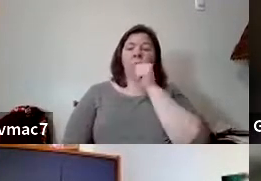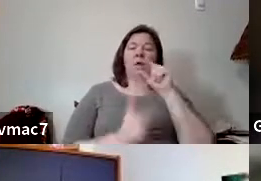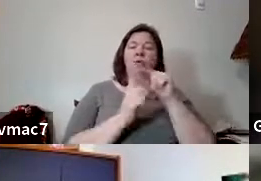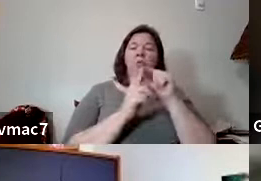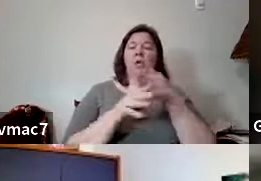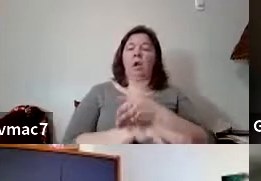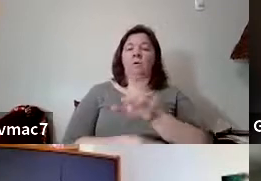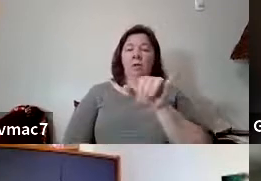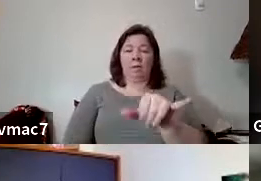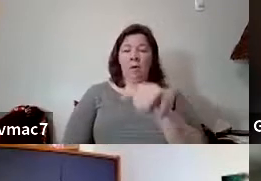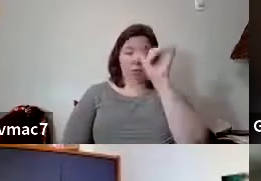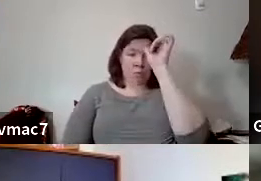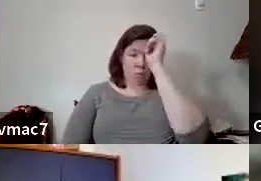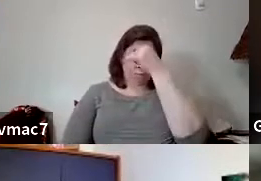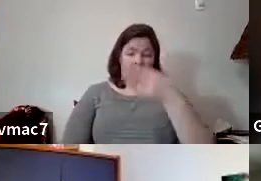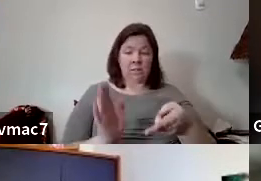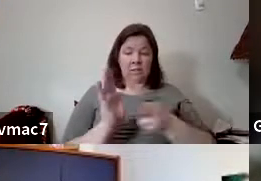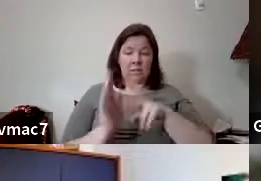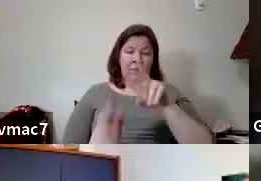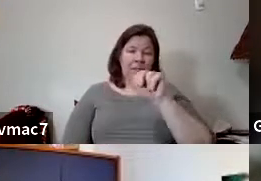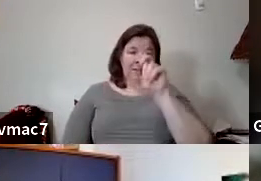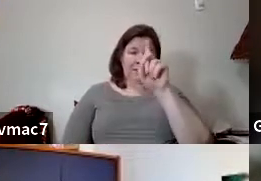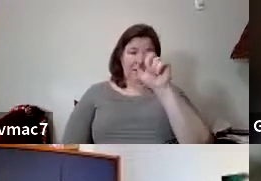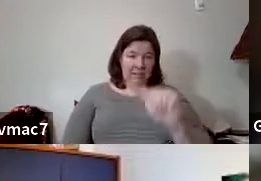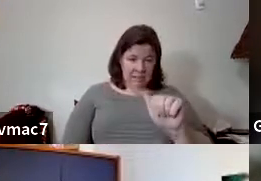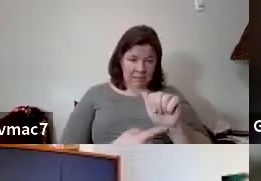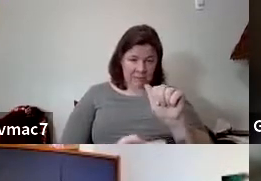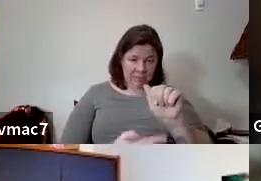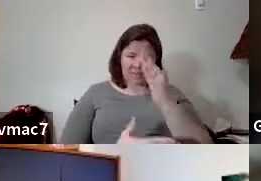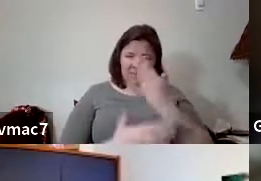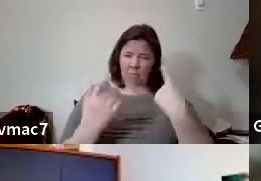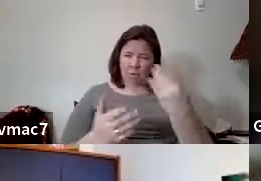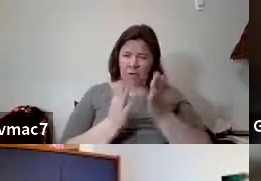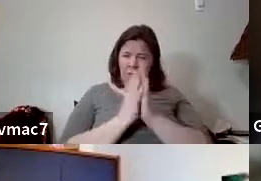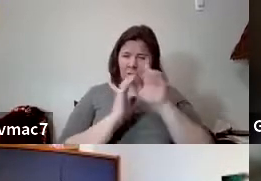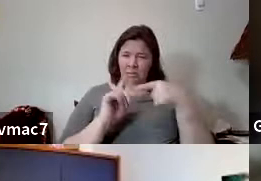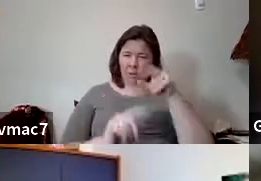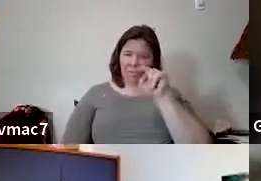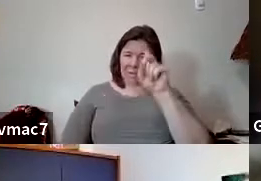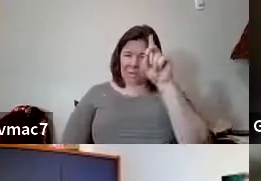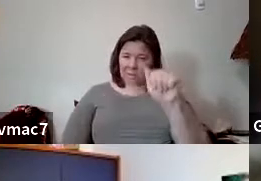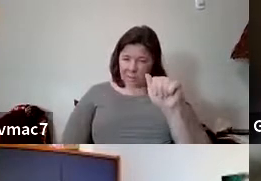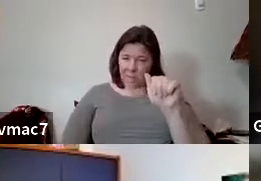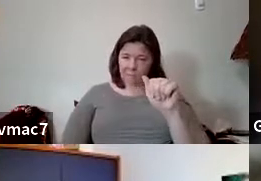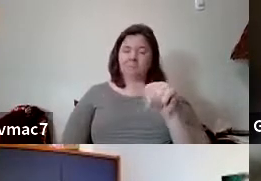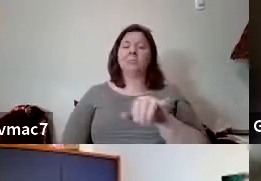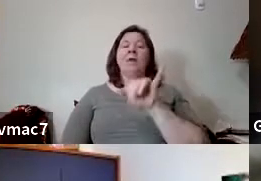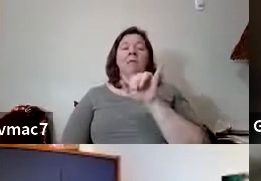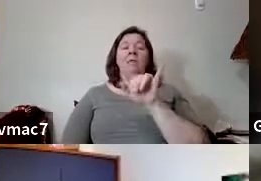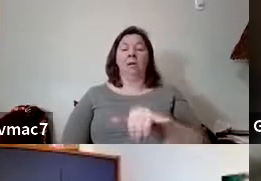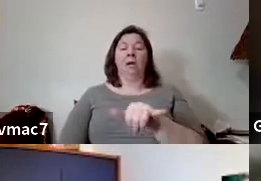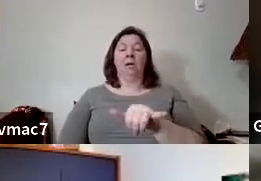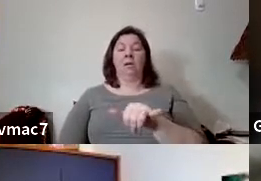that. Remind them to sign the NDA. I saw earlier somebody was asking about the NDA. Once